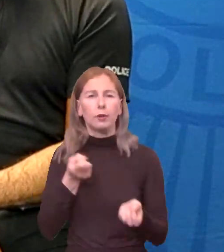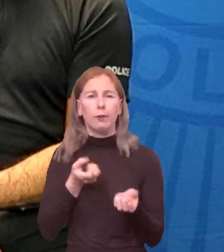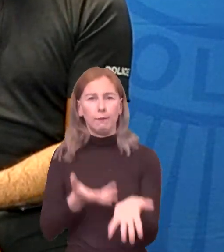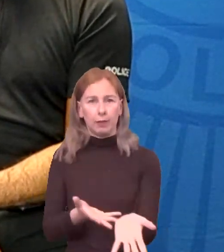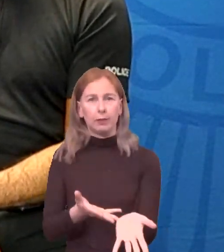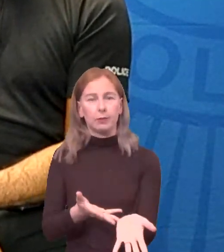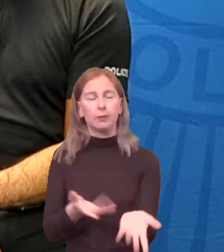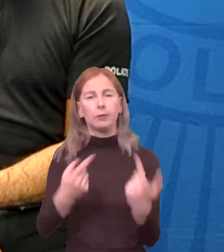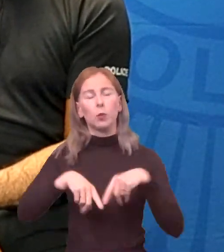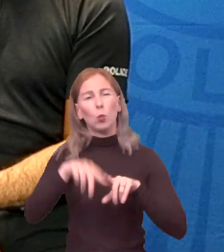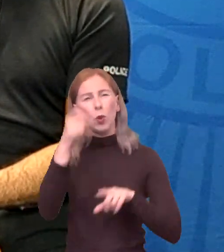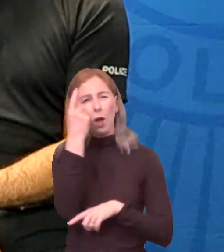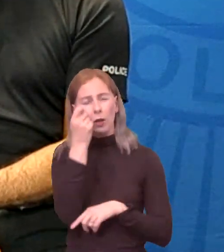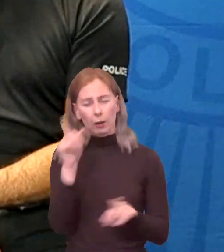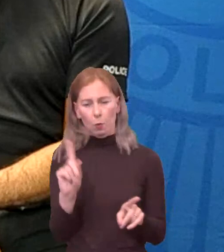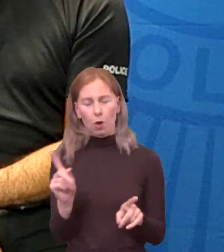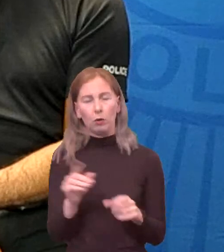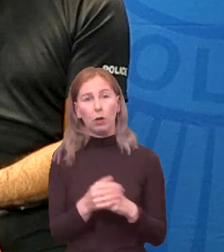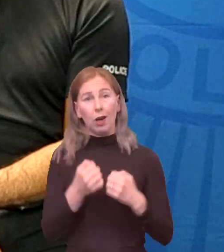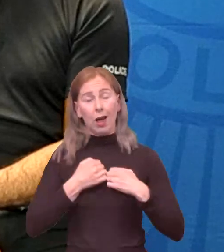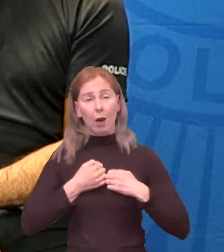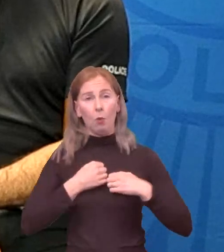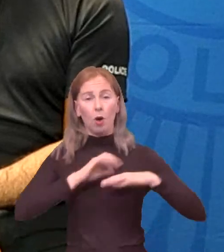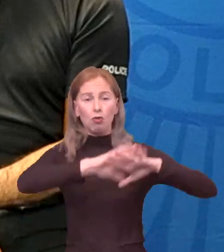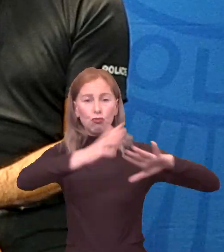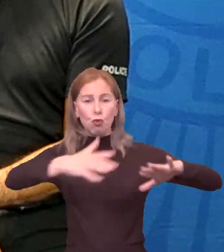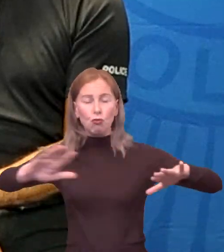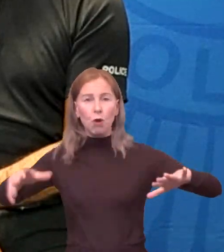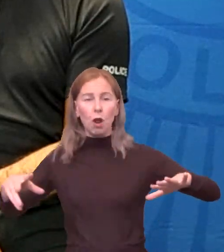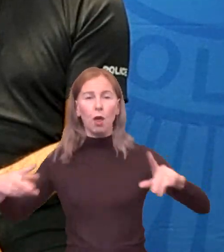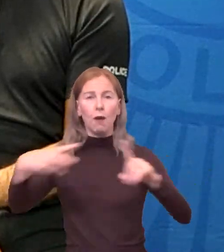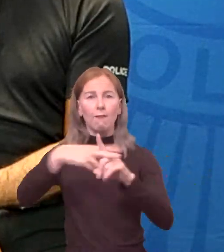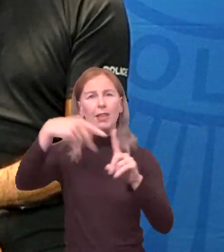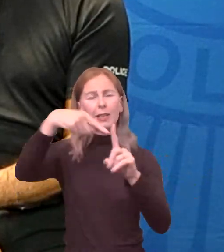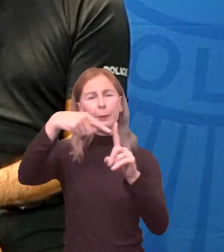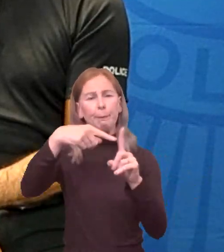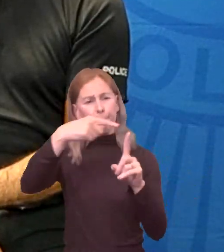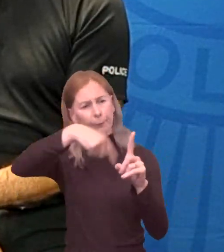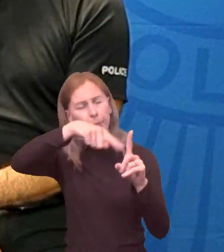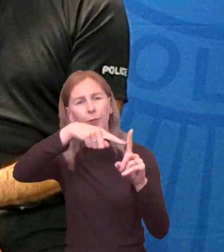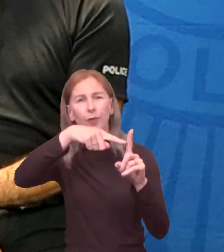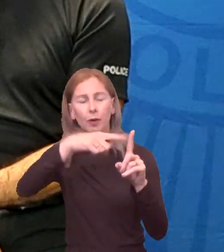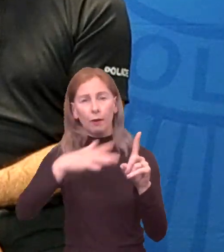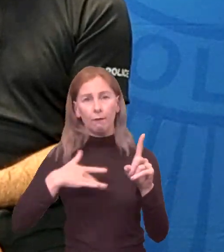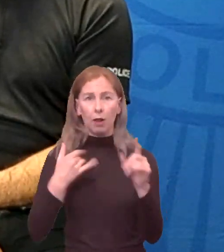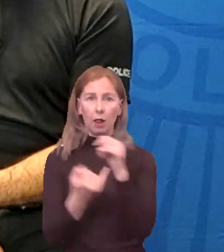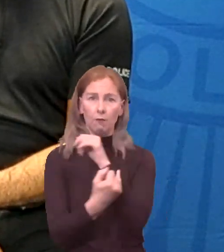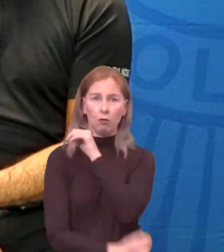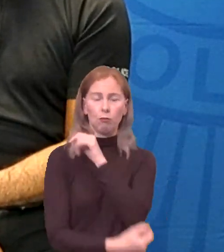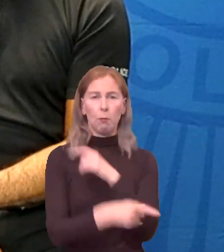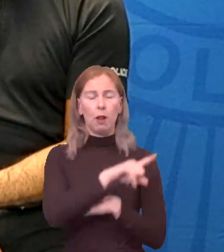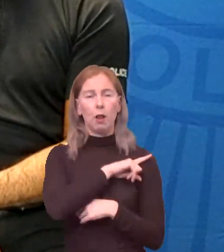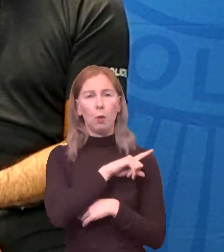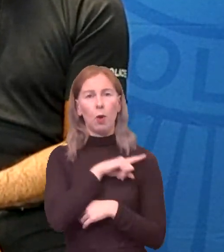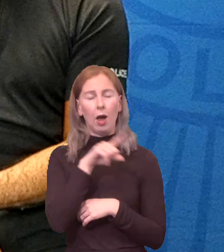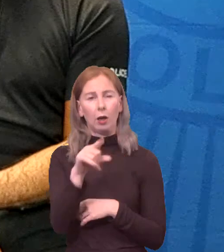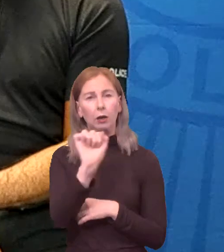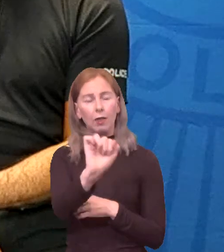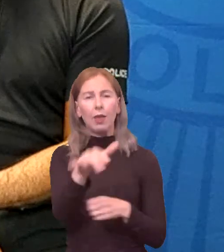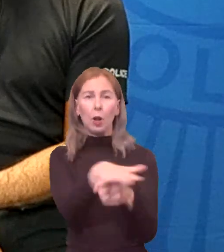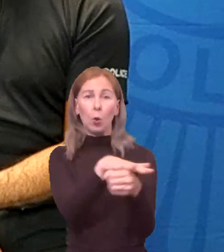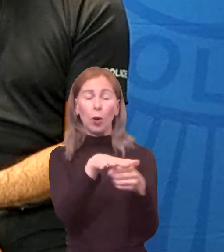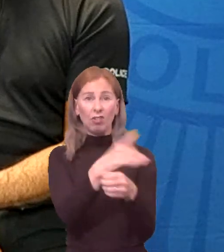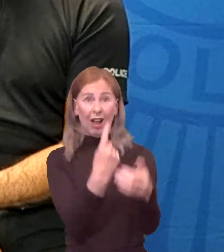that our rural victims are often quite vulnerable because of their location or being repeat